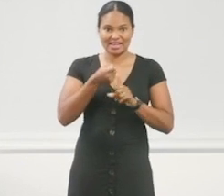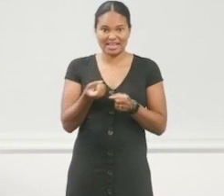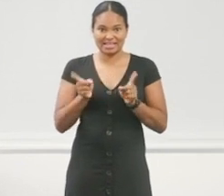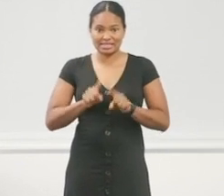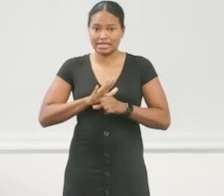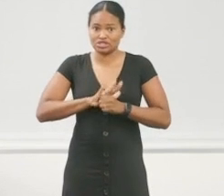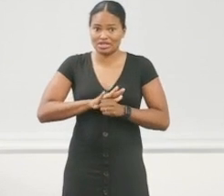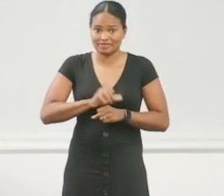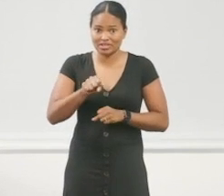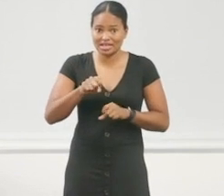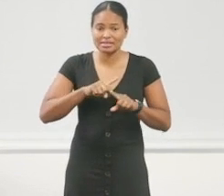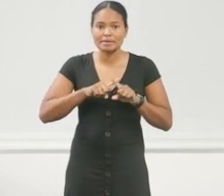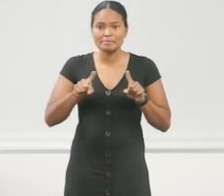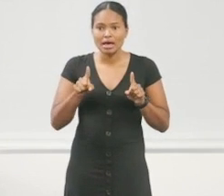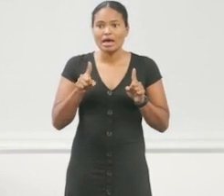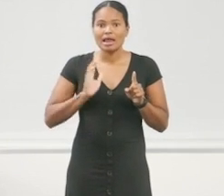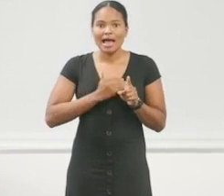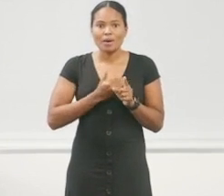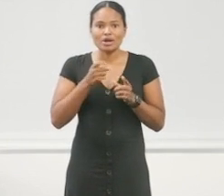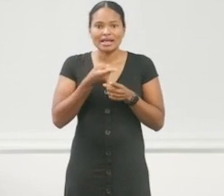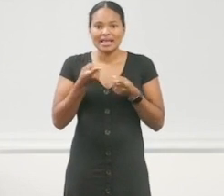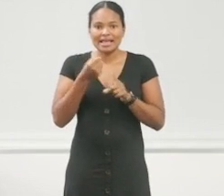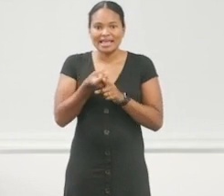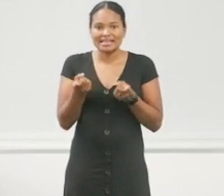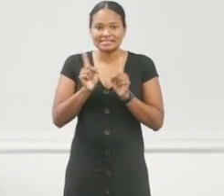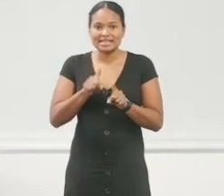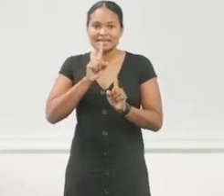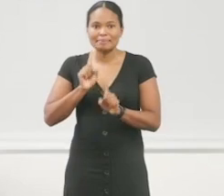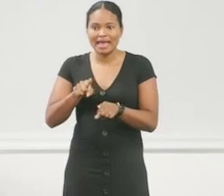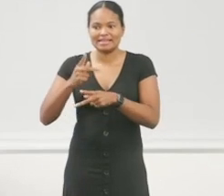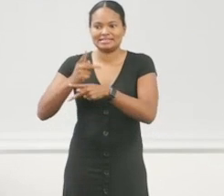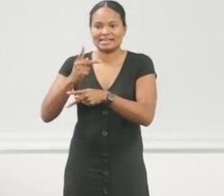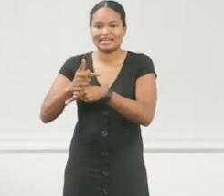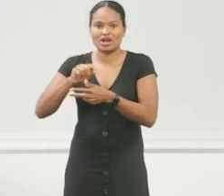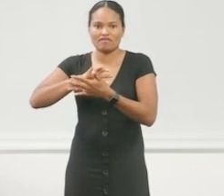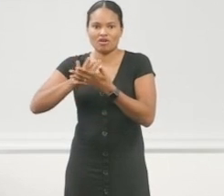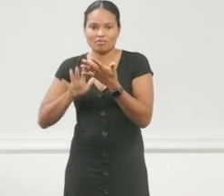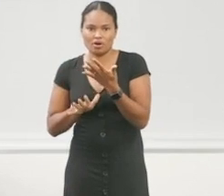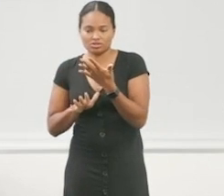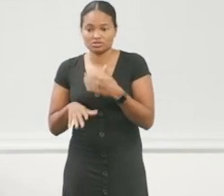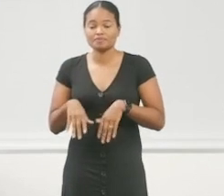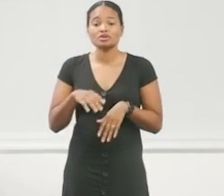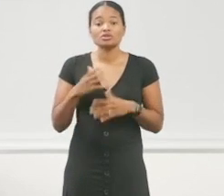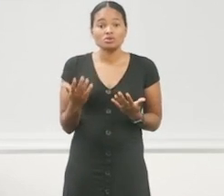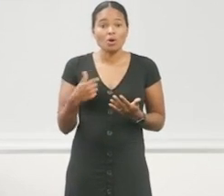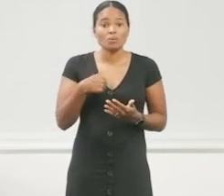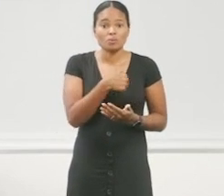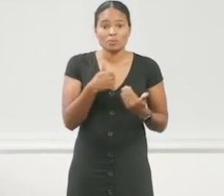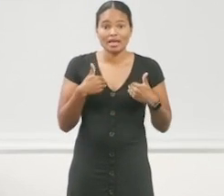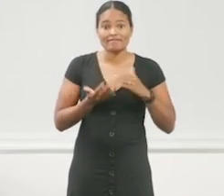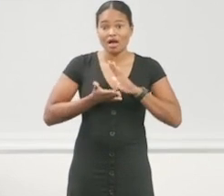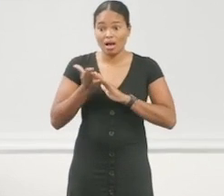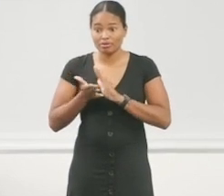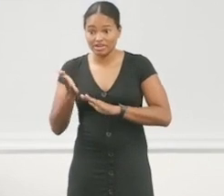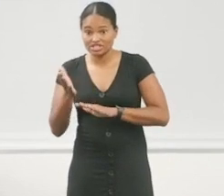organized manner where our incident command is out there taking care of those parts. So as we talk about that incident command part, there's the operation and the incident